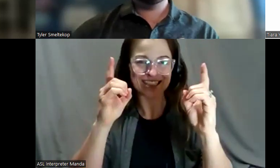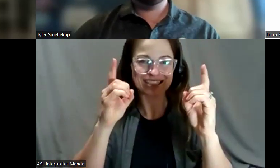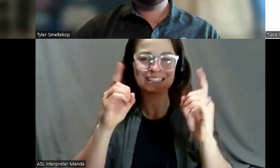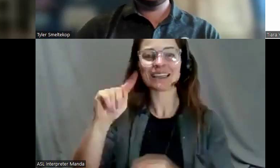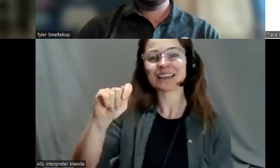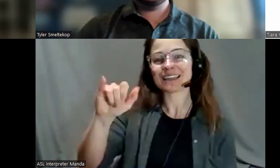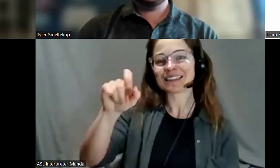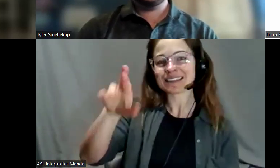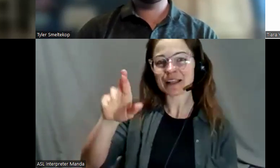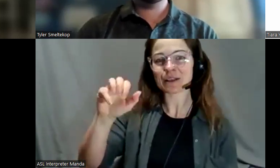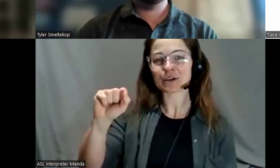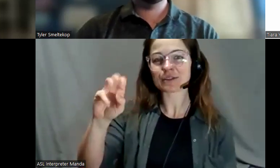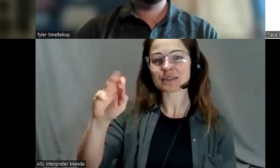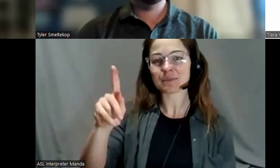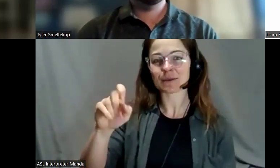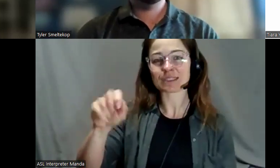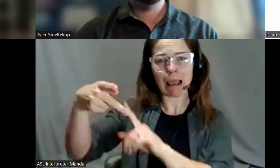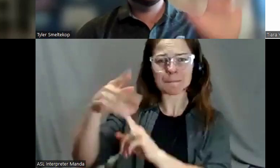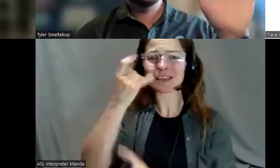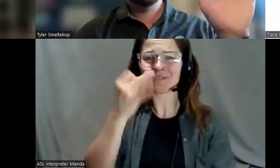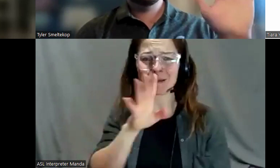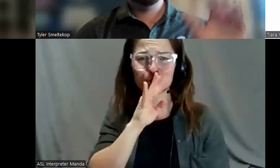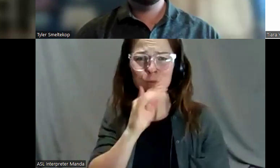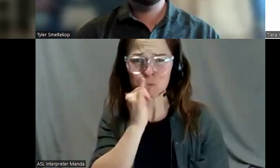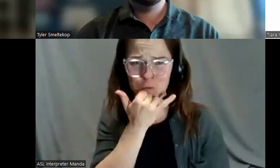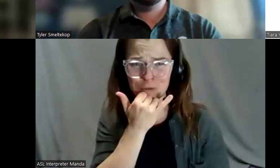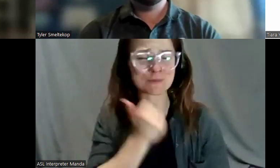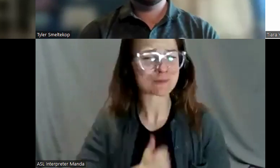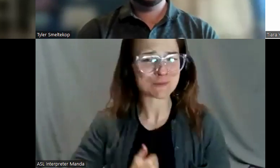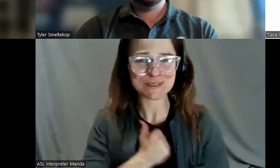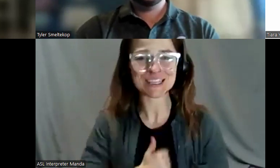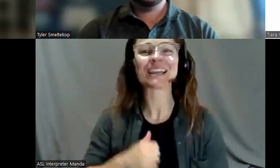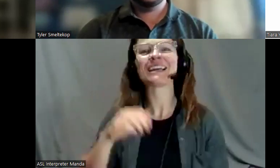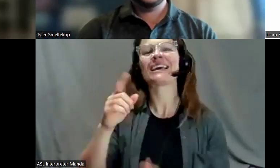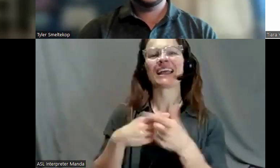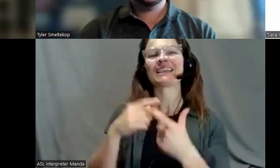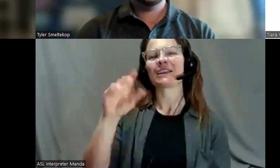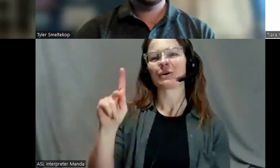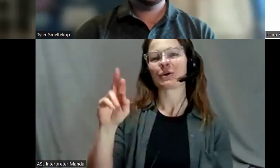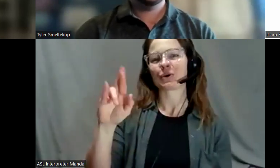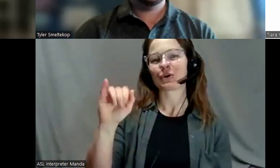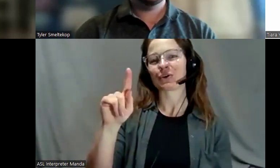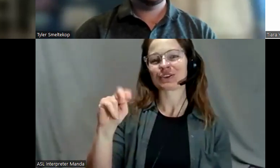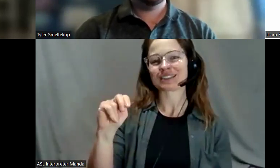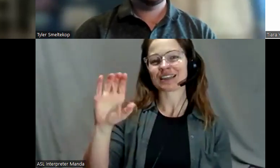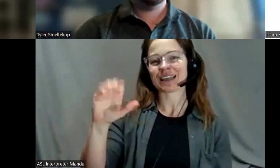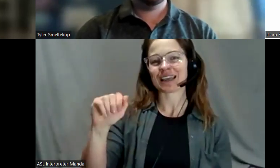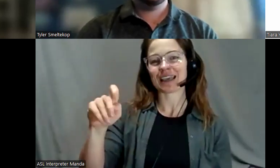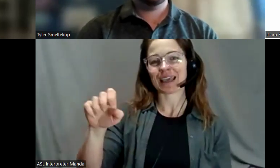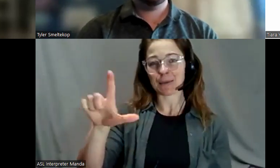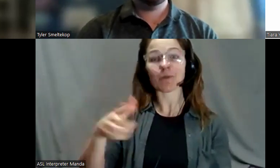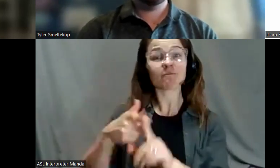Tyler Smeltkop, I apologize if I messed up your name, Tyler, and Kristen Campbell from Michigan State